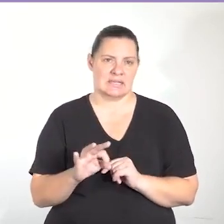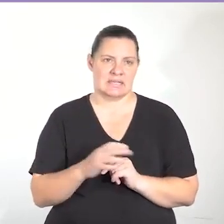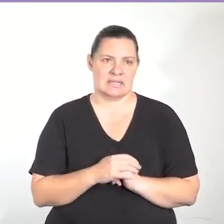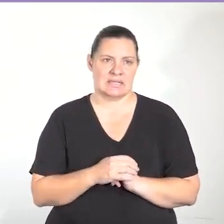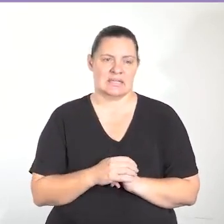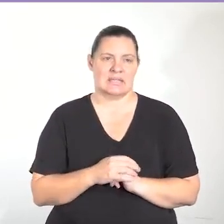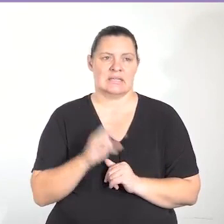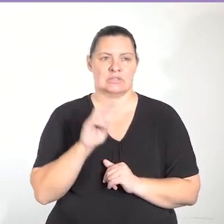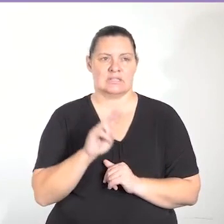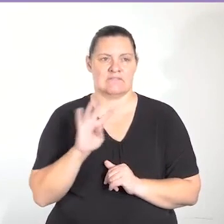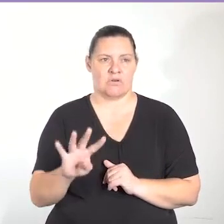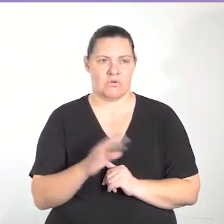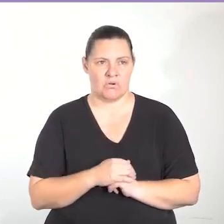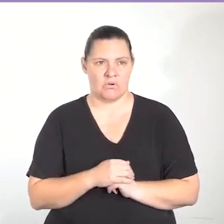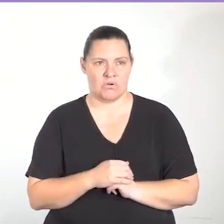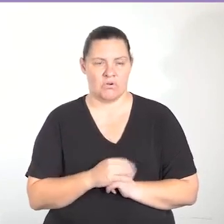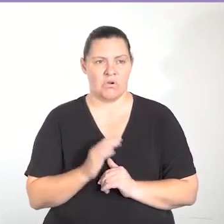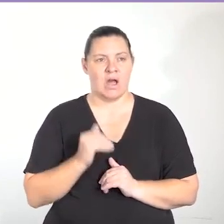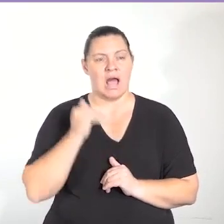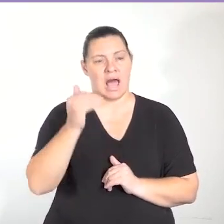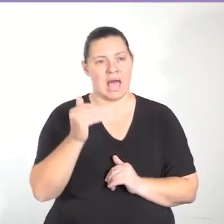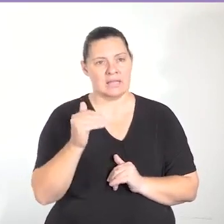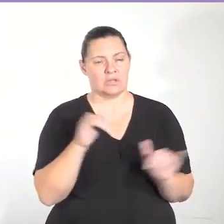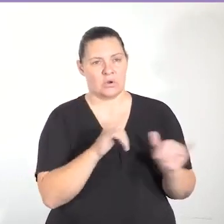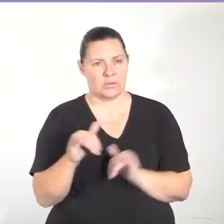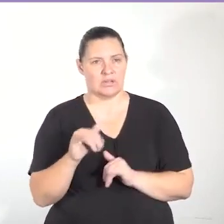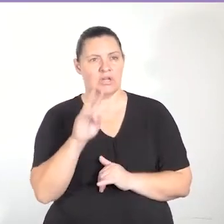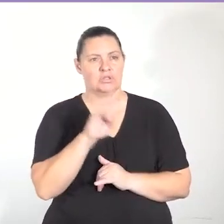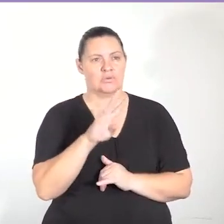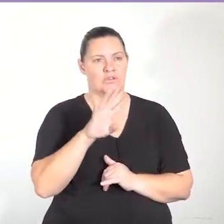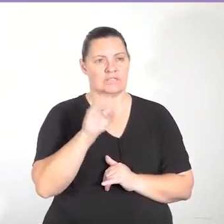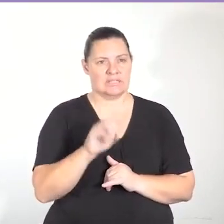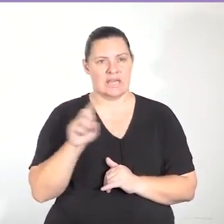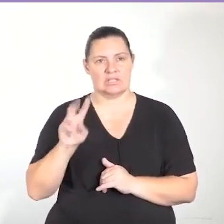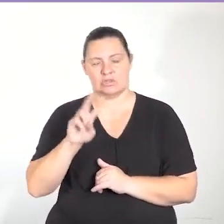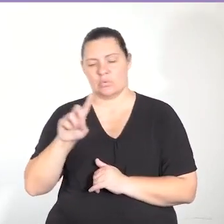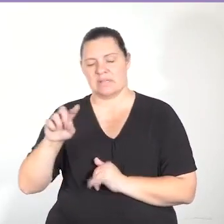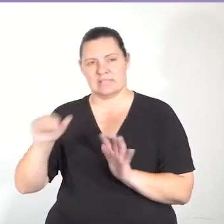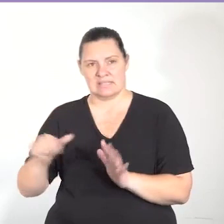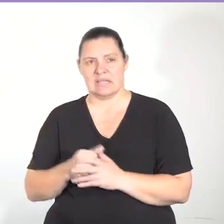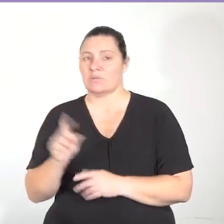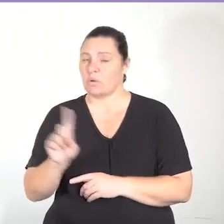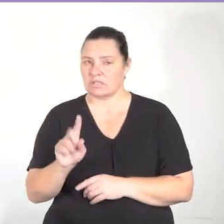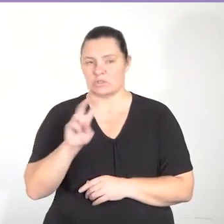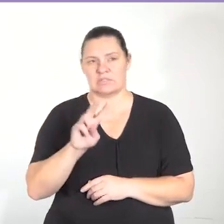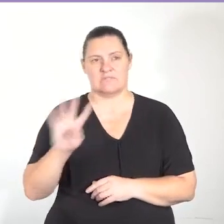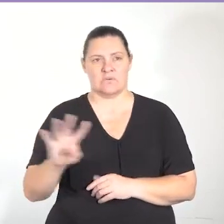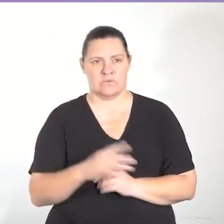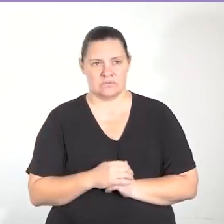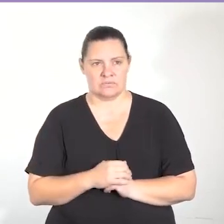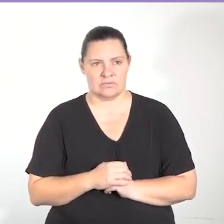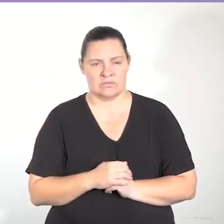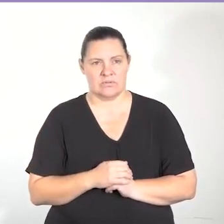is 24. It means that the highest common factor between 240 and 216 is